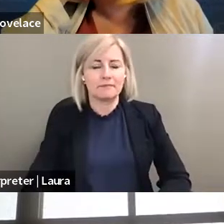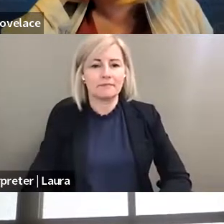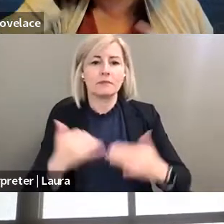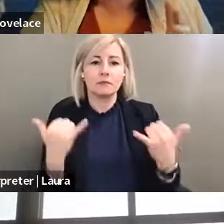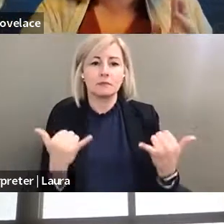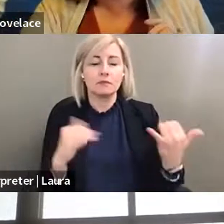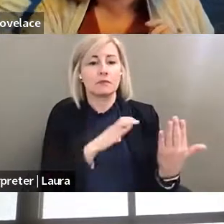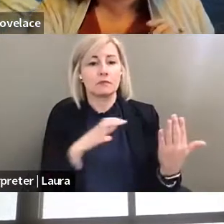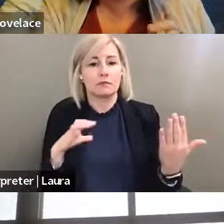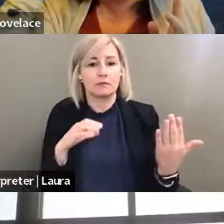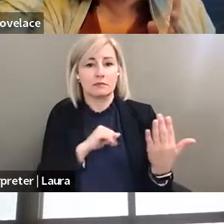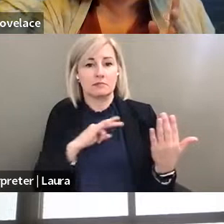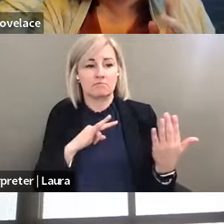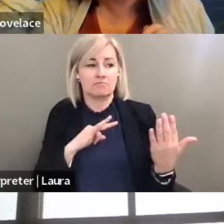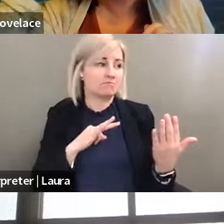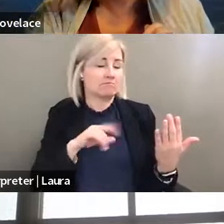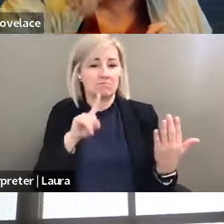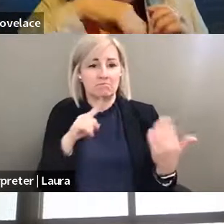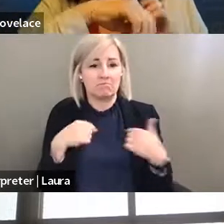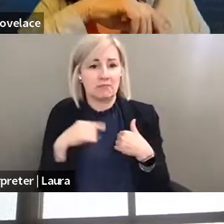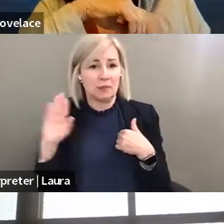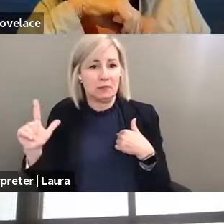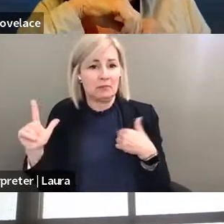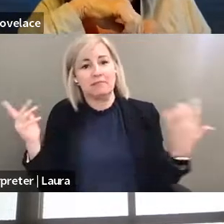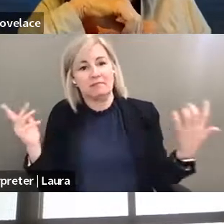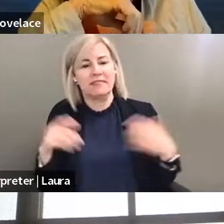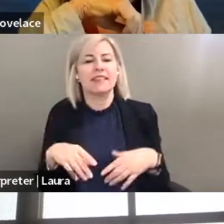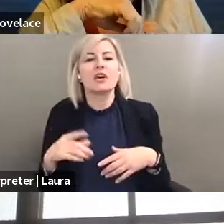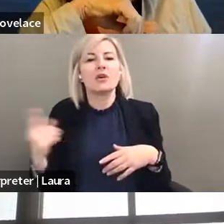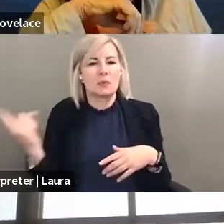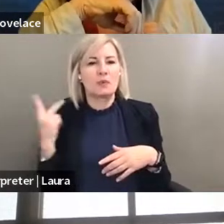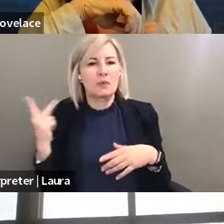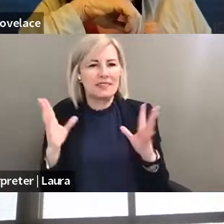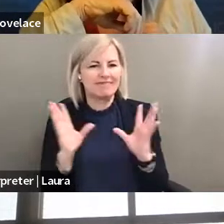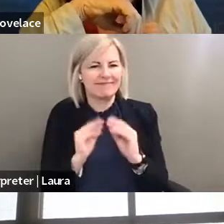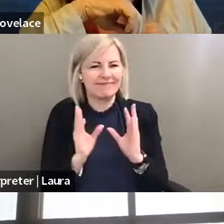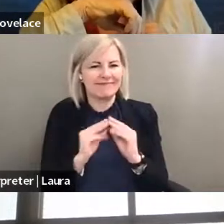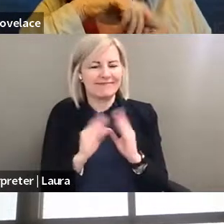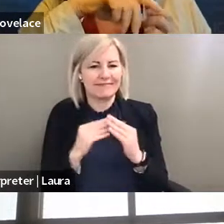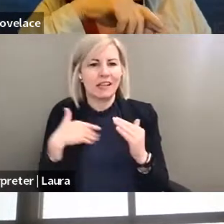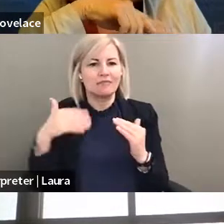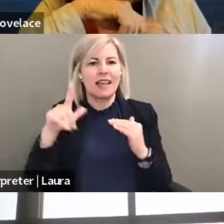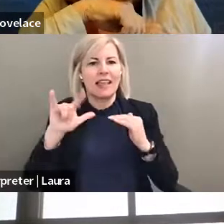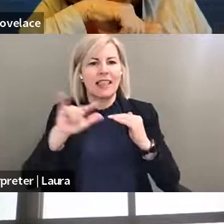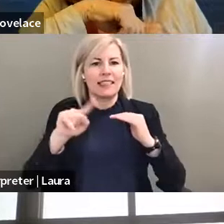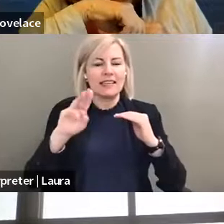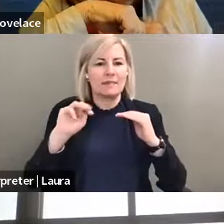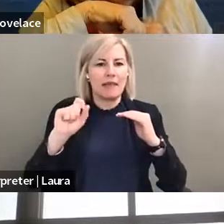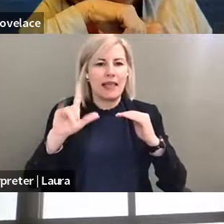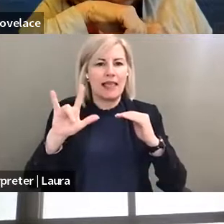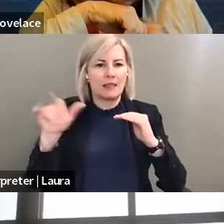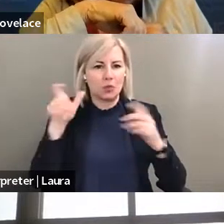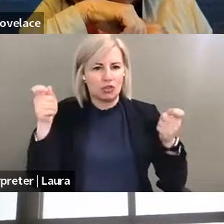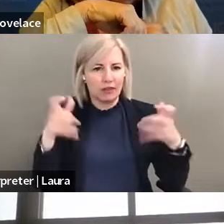council staff, which is basically just Bill and I, but council staff do meet regularly with Liz Matney, who is the Medicaid director, and